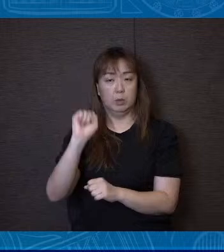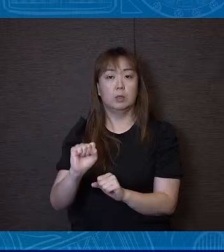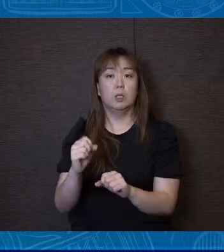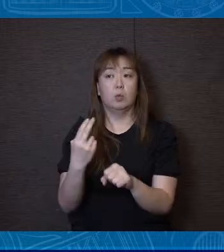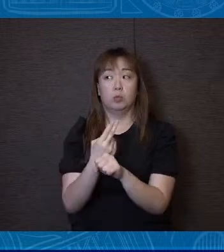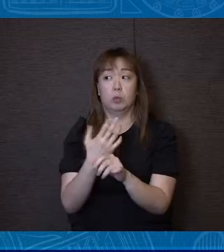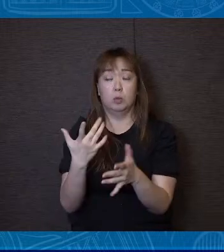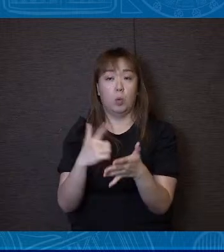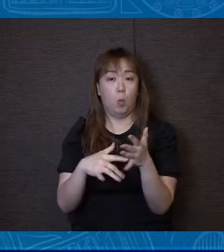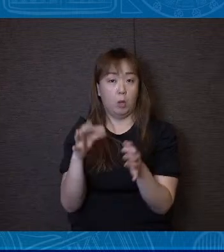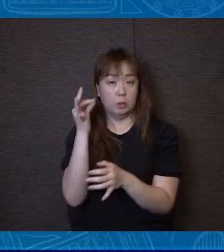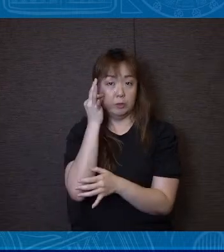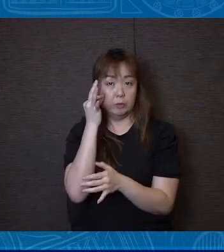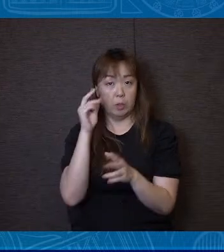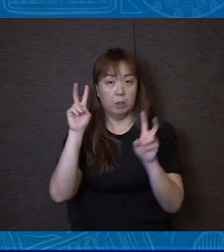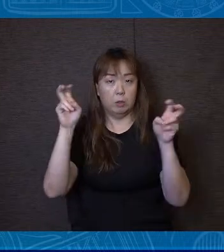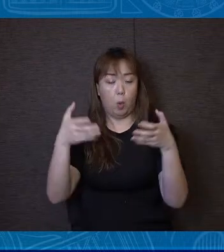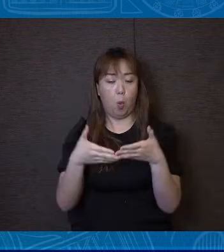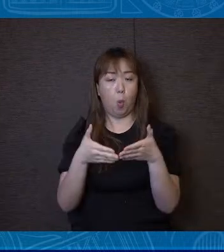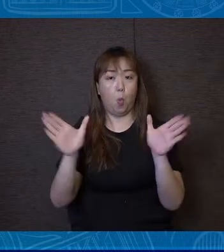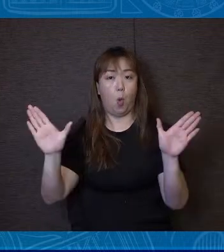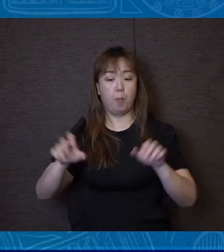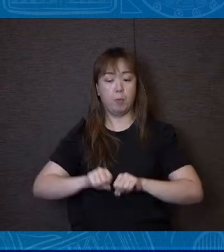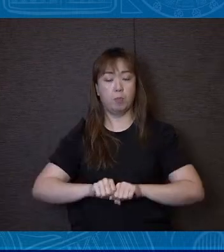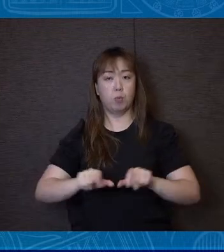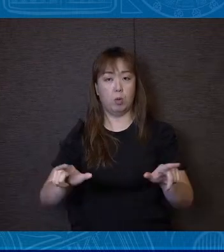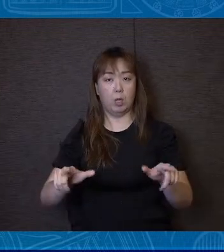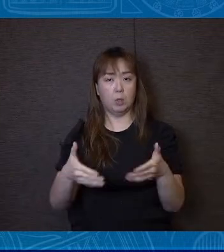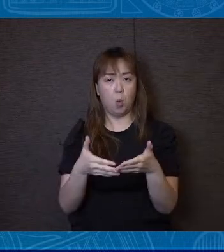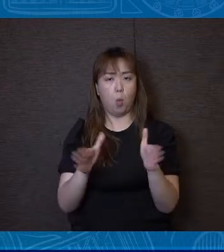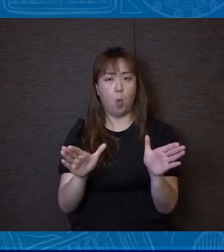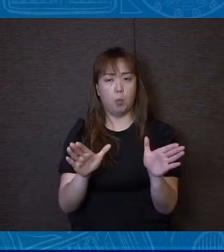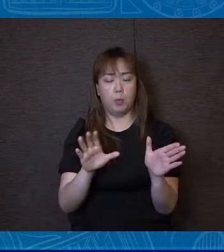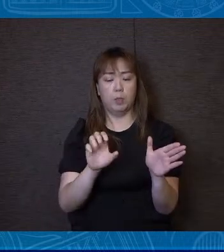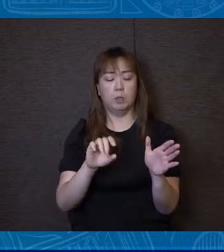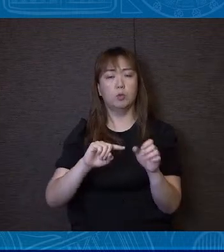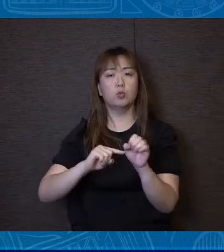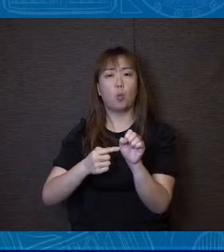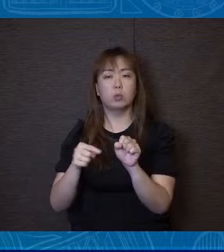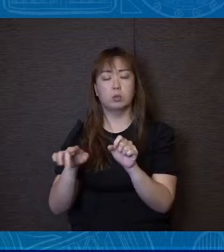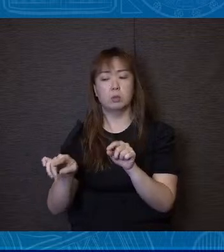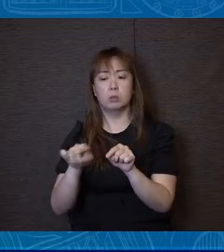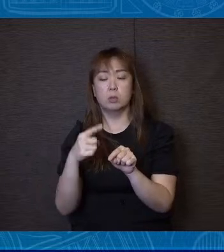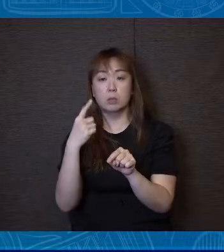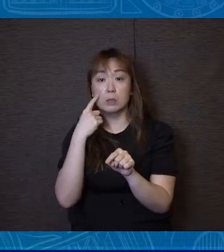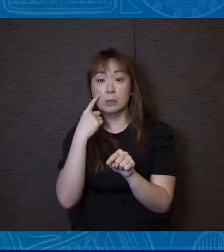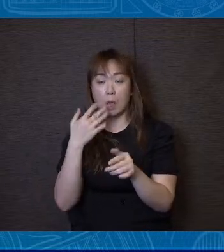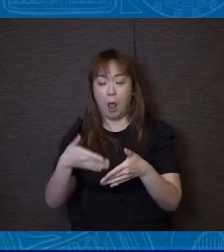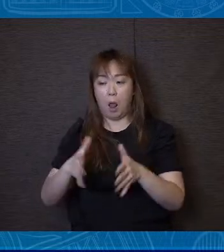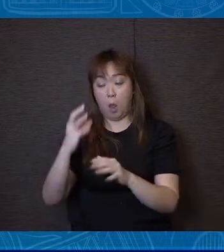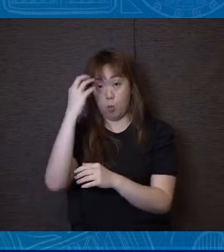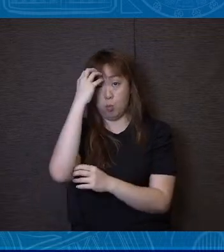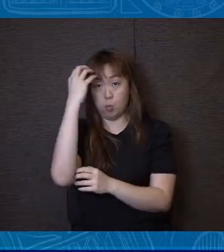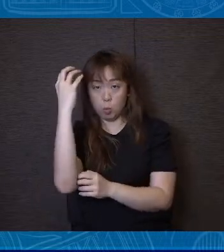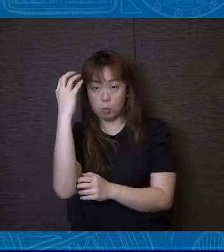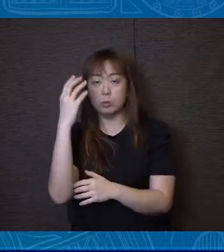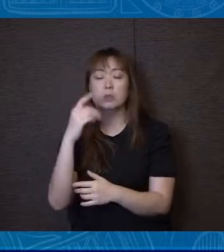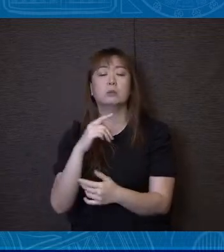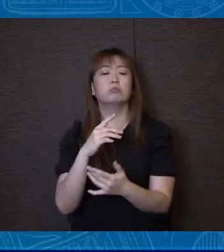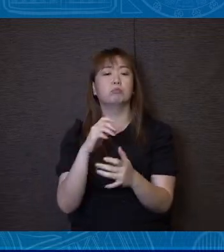familiar with is called Open Broadcaster. So there is an open source software that then it allows the authorities, so there is an